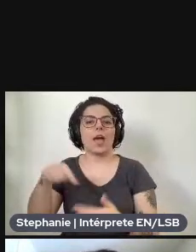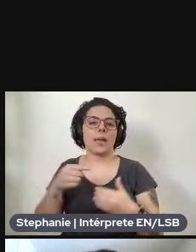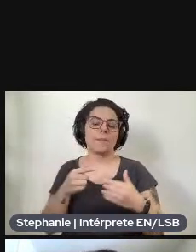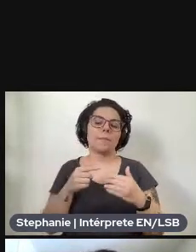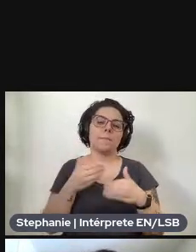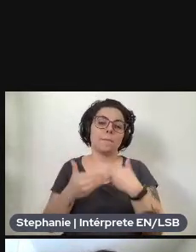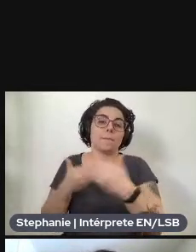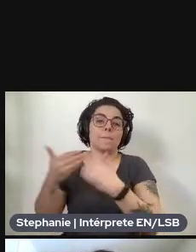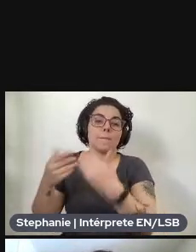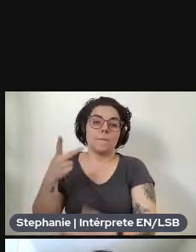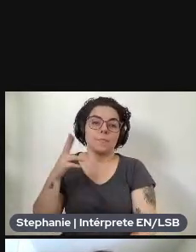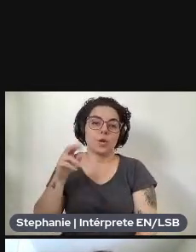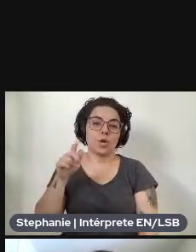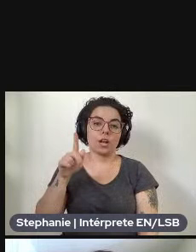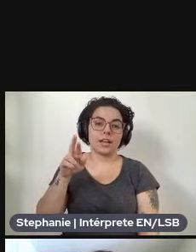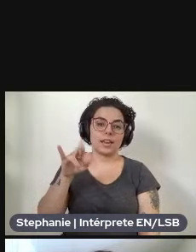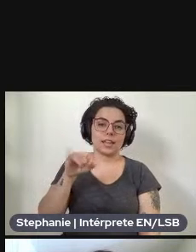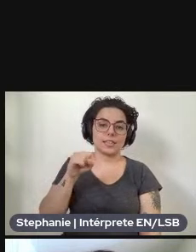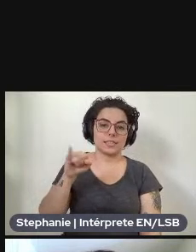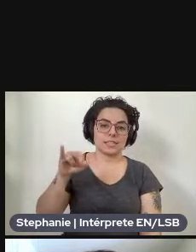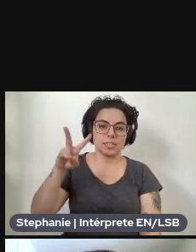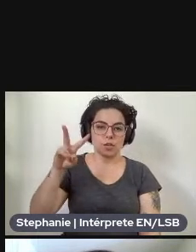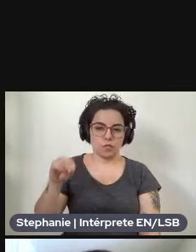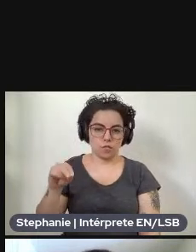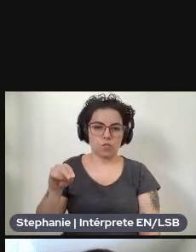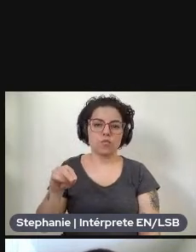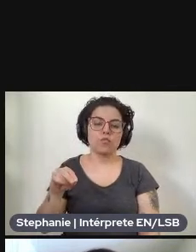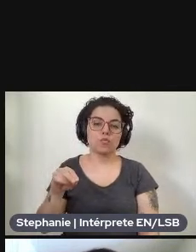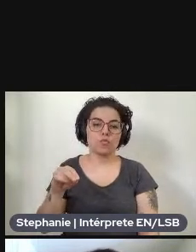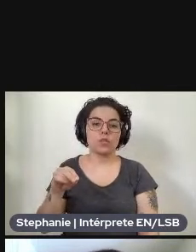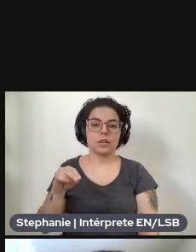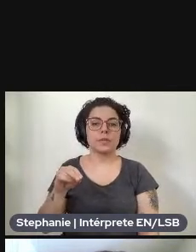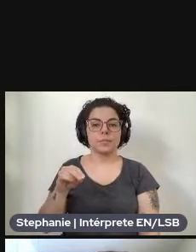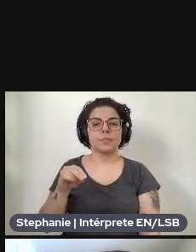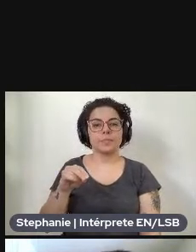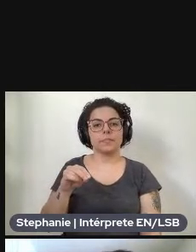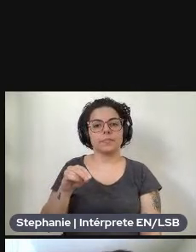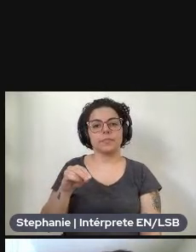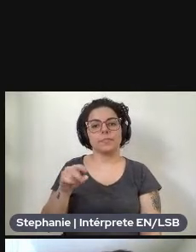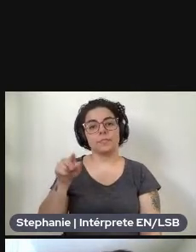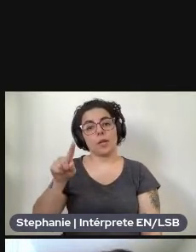configuration of property, and winning is adjective.